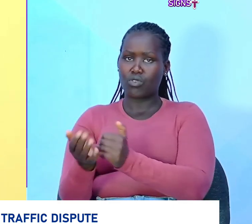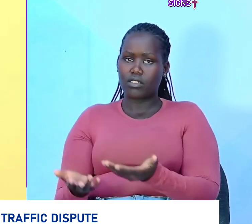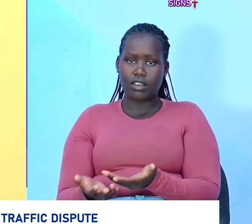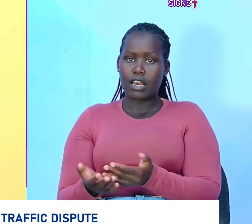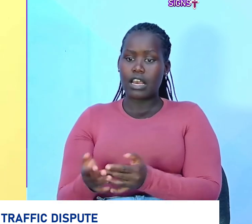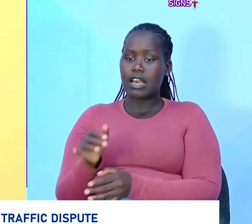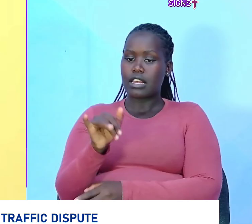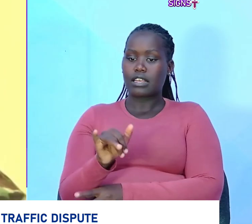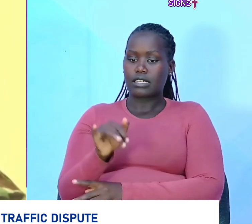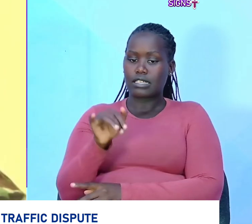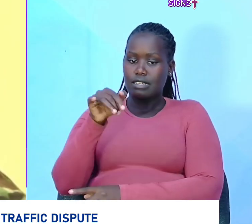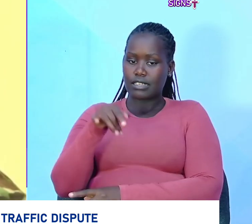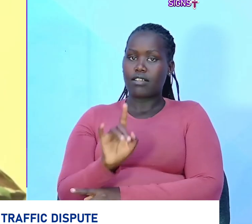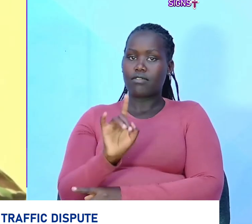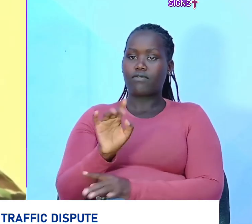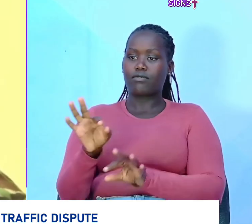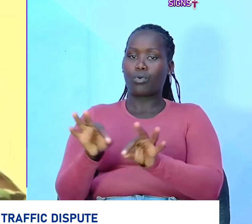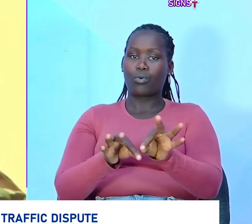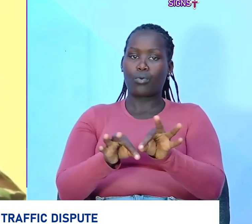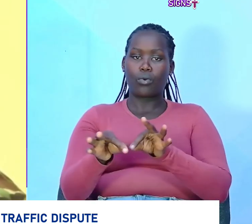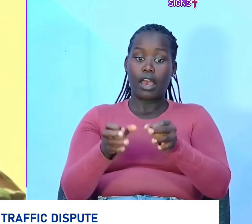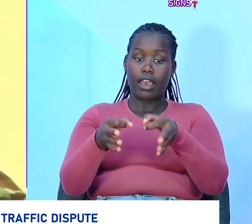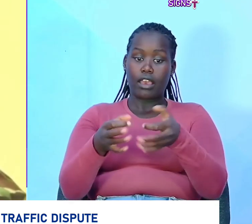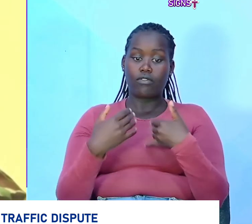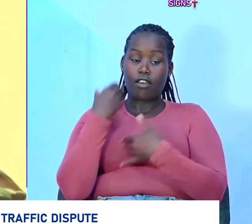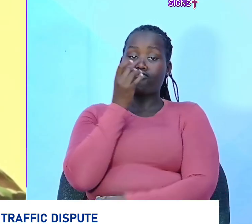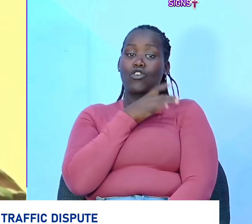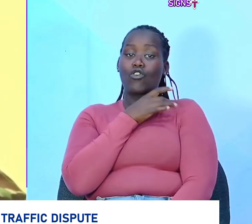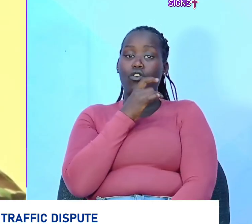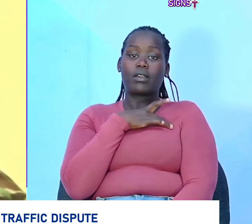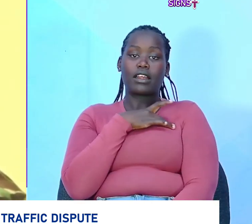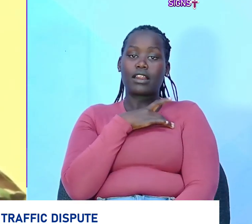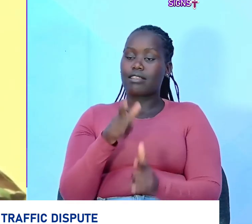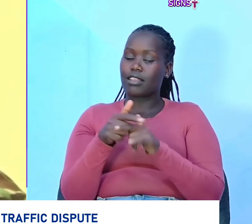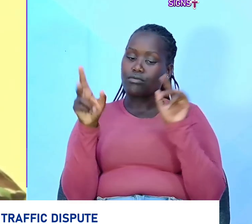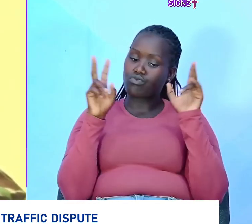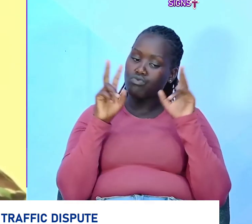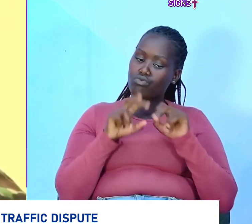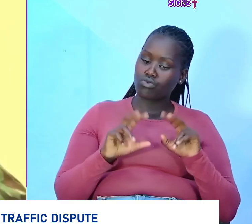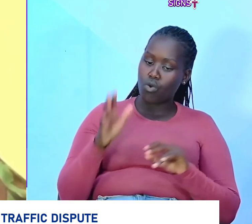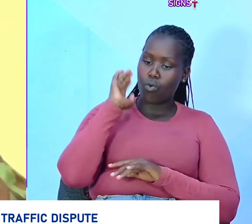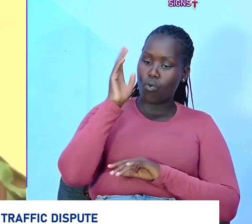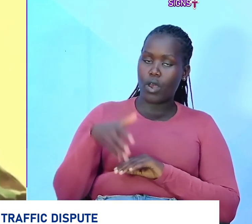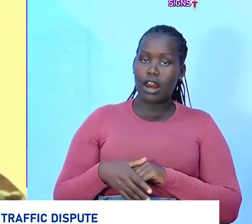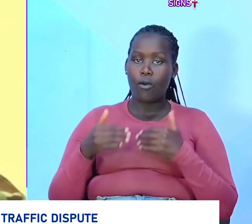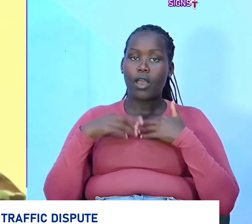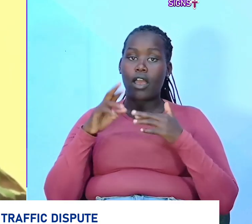is self-explanatory. Kama hakuna complain, itaweza chunguzwa. Tuko na